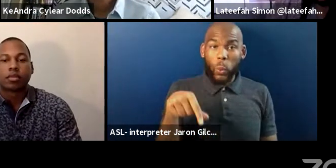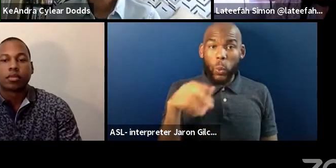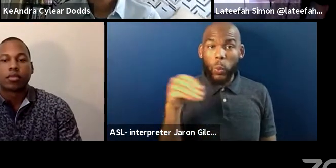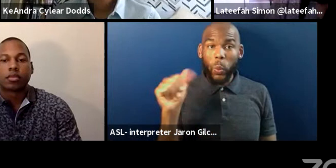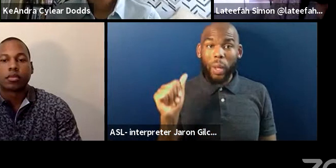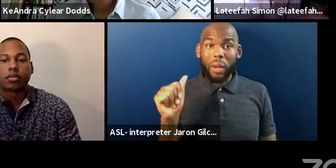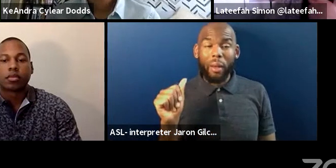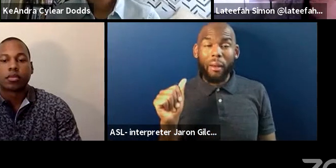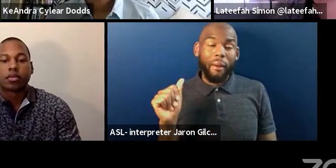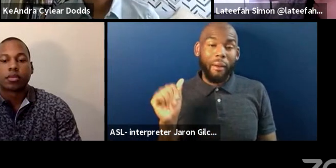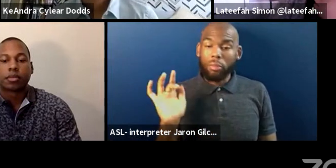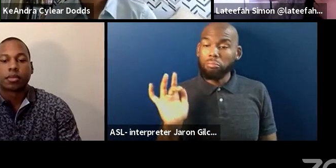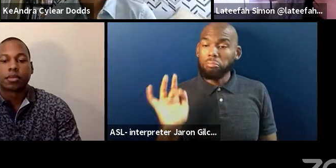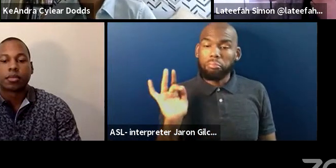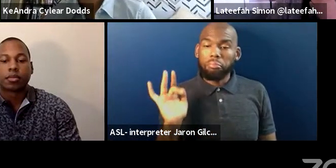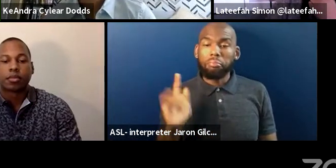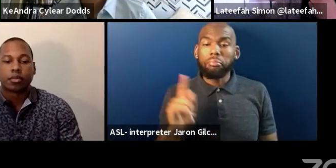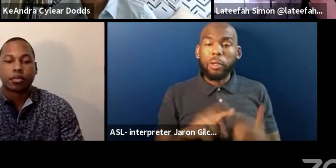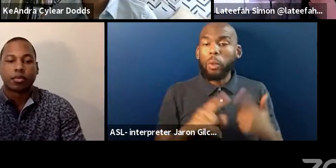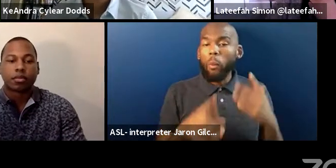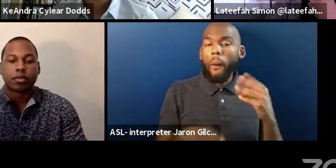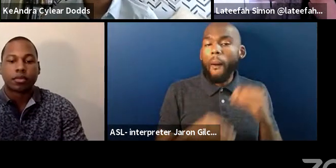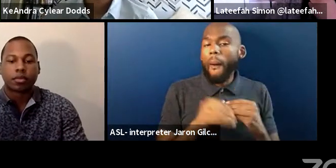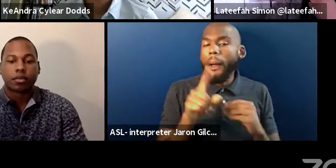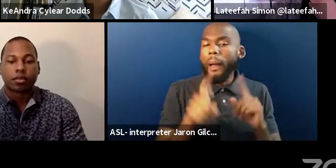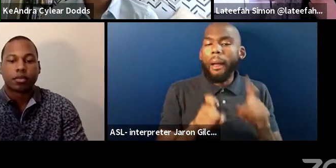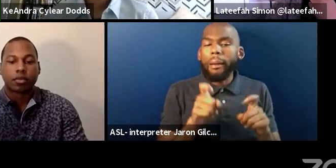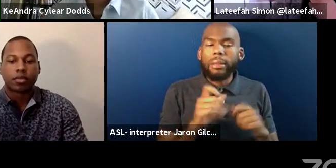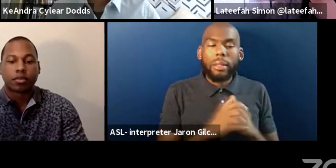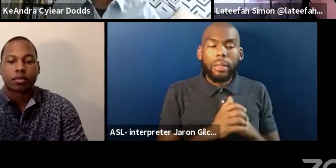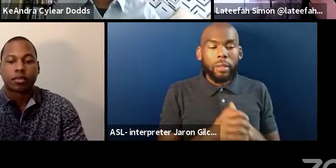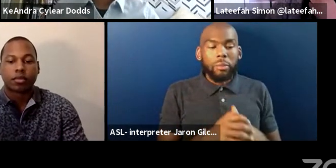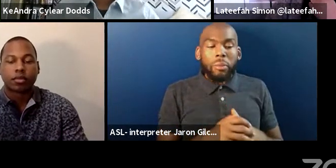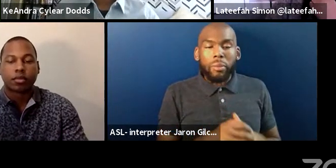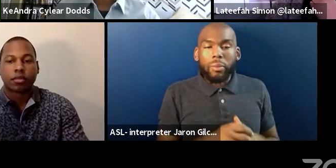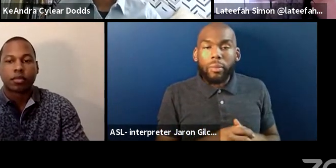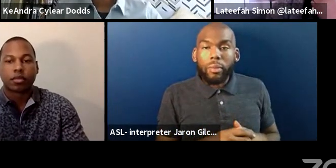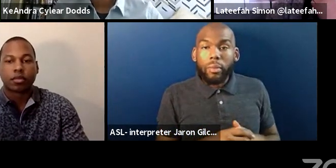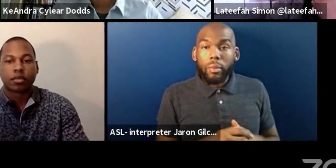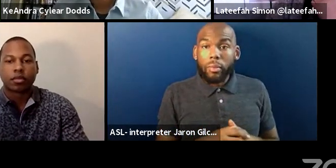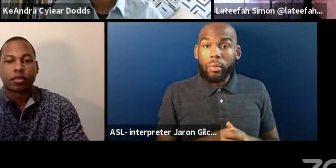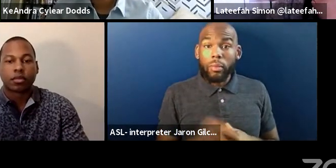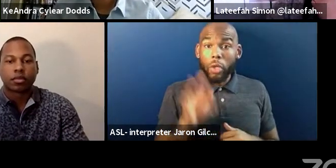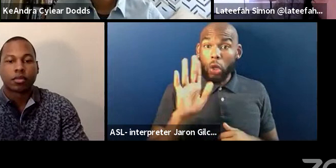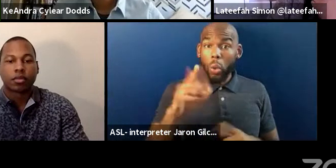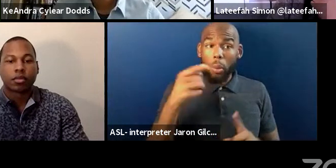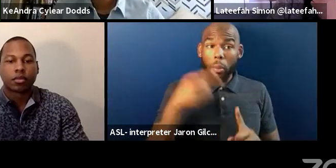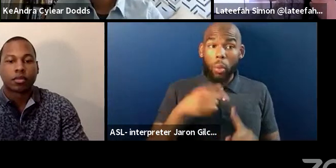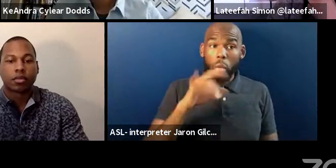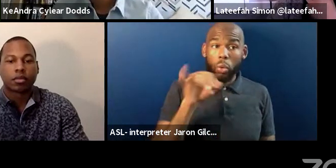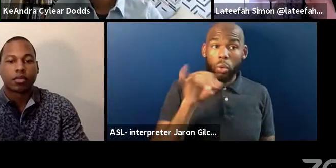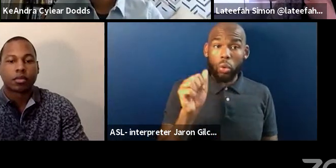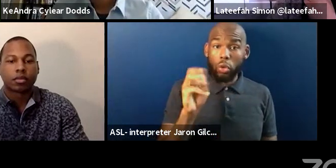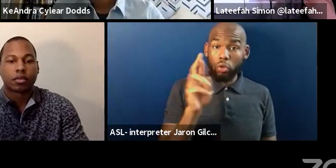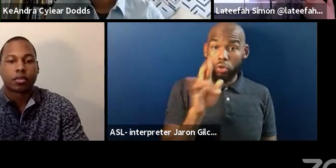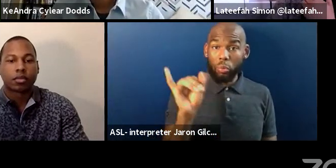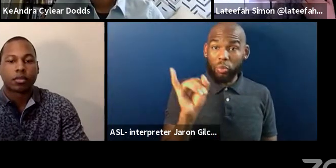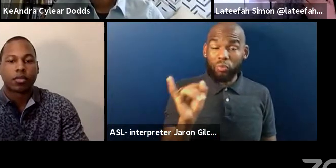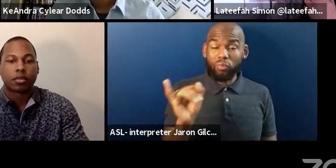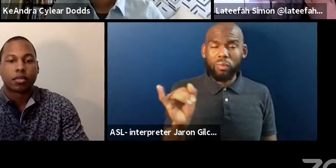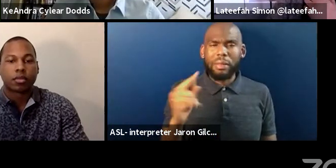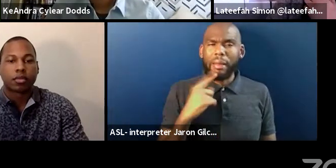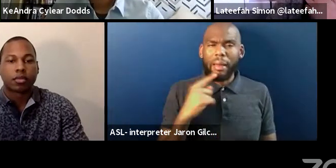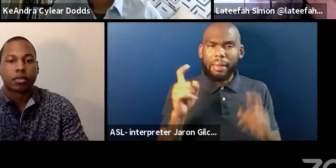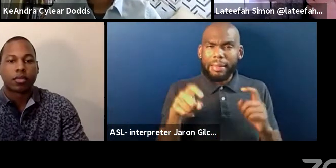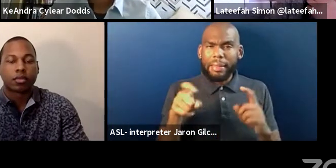on what other people have said. On the point you raised, Mario, on needing to have these relationships